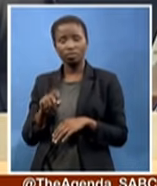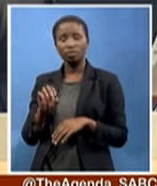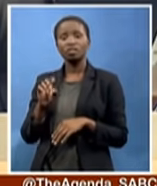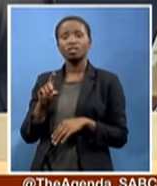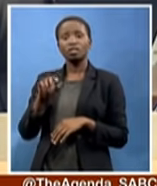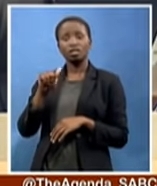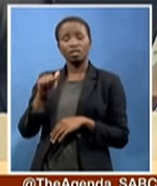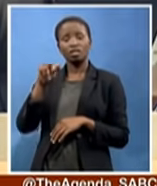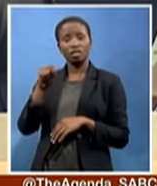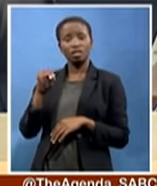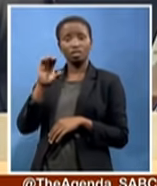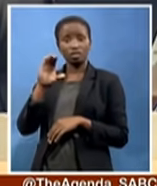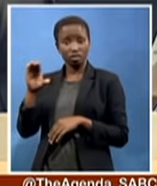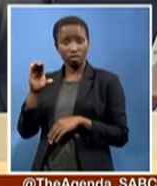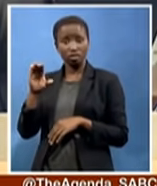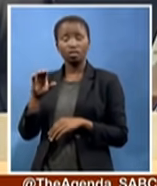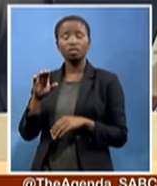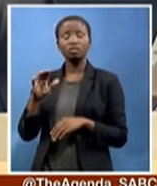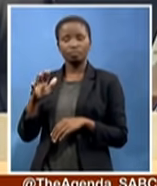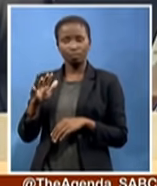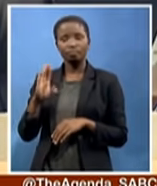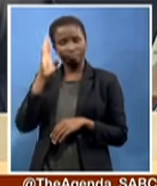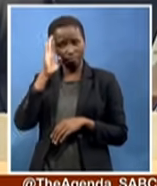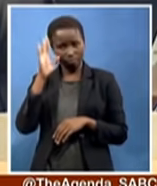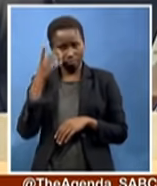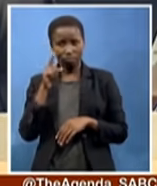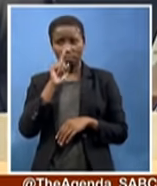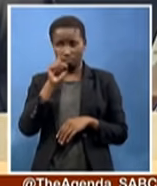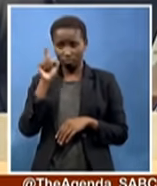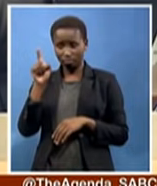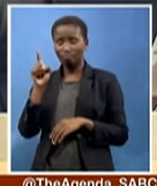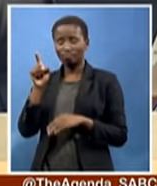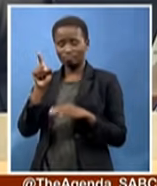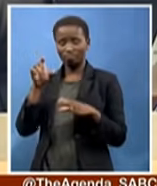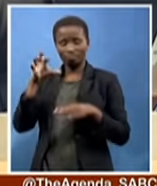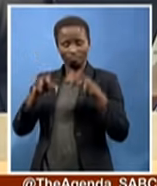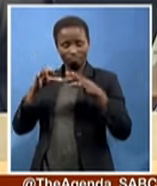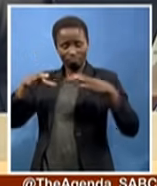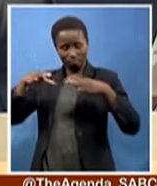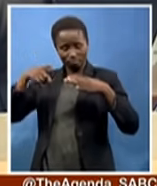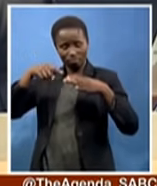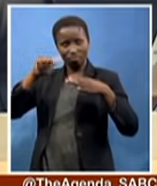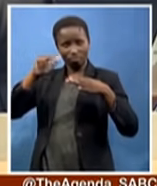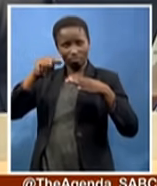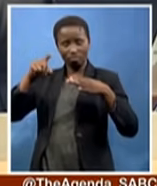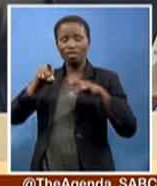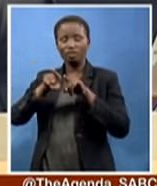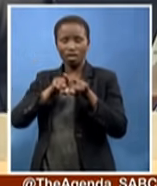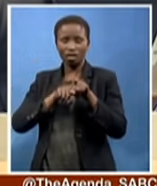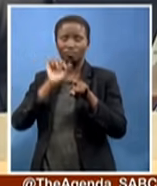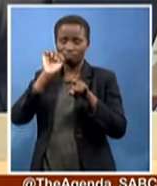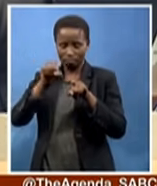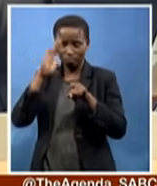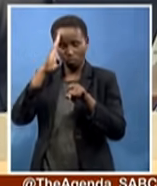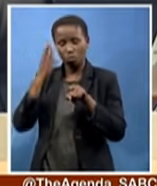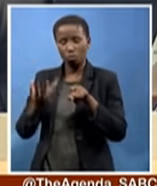the organization's failings, to make also a clean break with corrupt practices, and